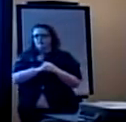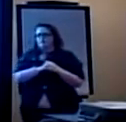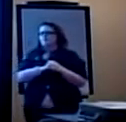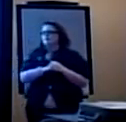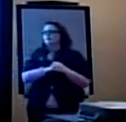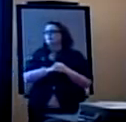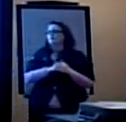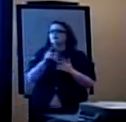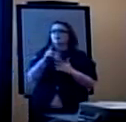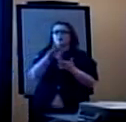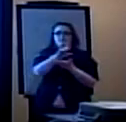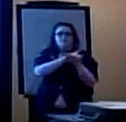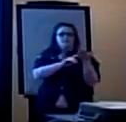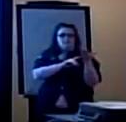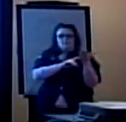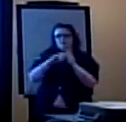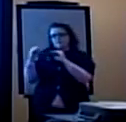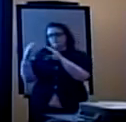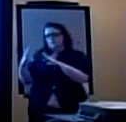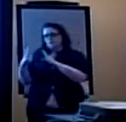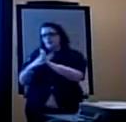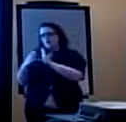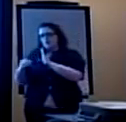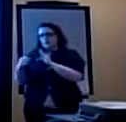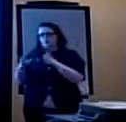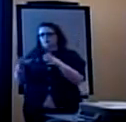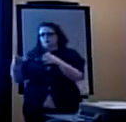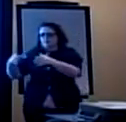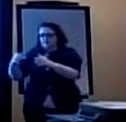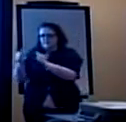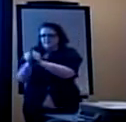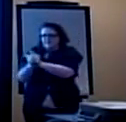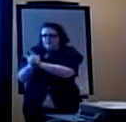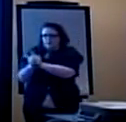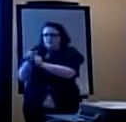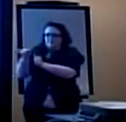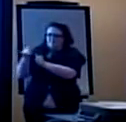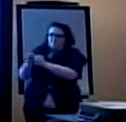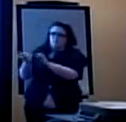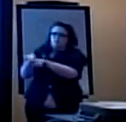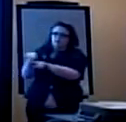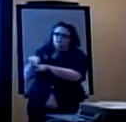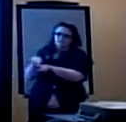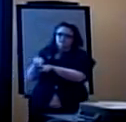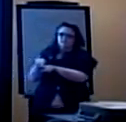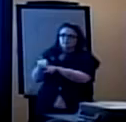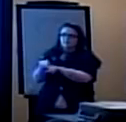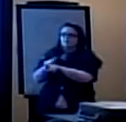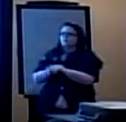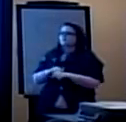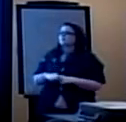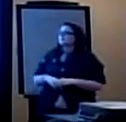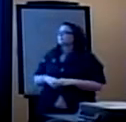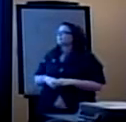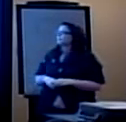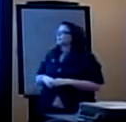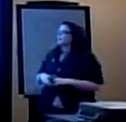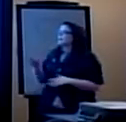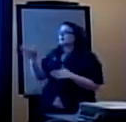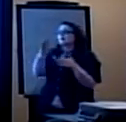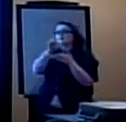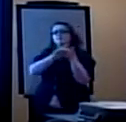getting practitioners and educators and learners together in the same room is what's really needed. The challenges of industrial design is